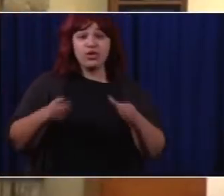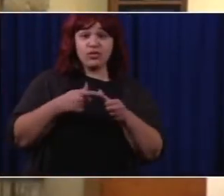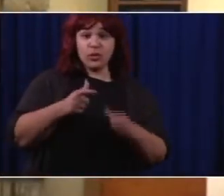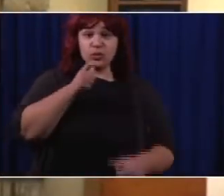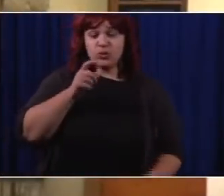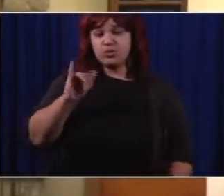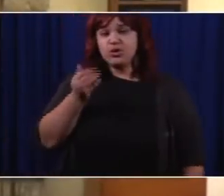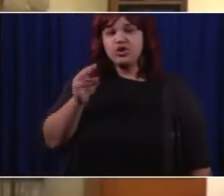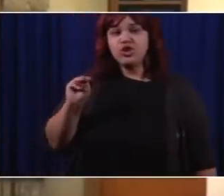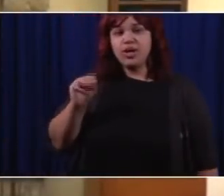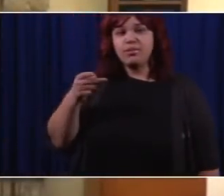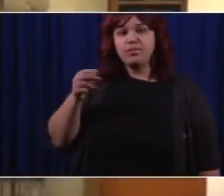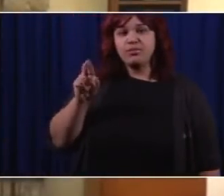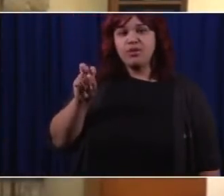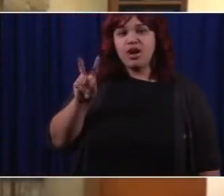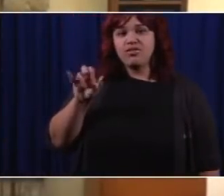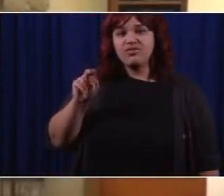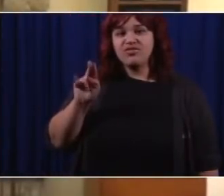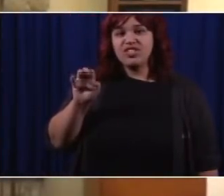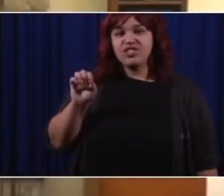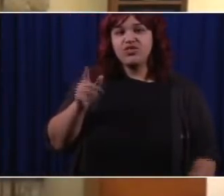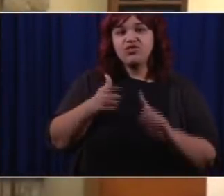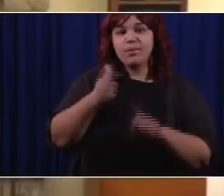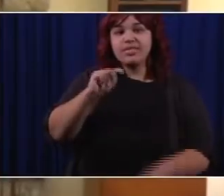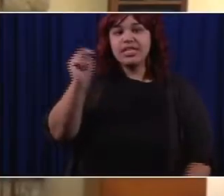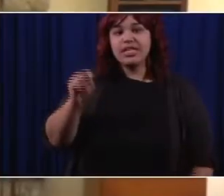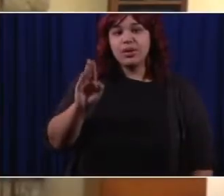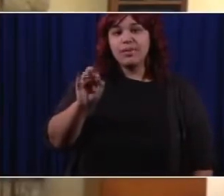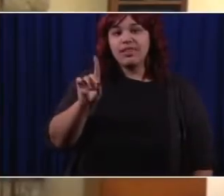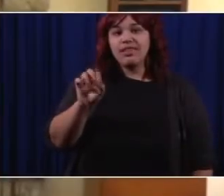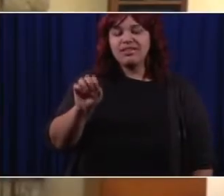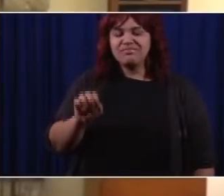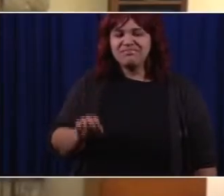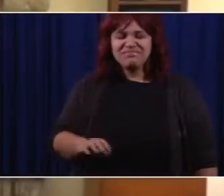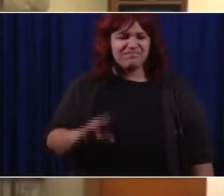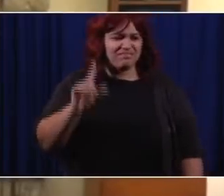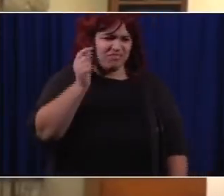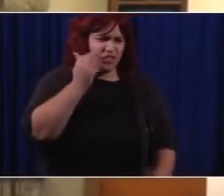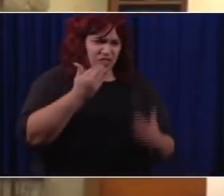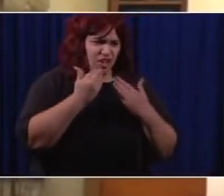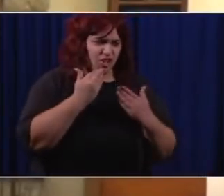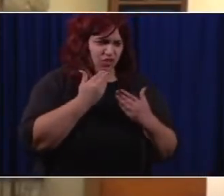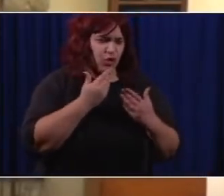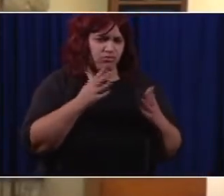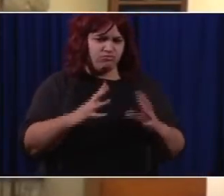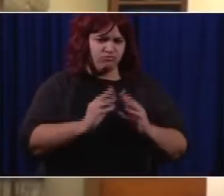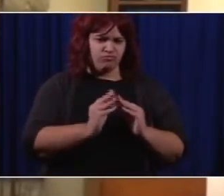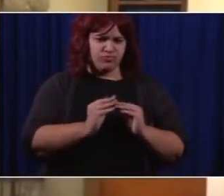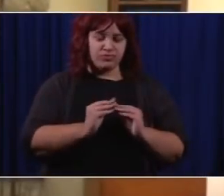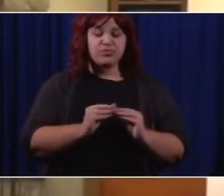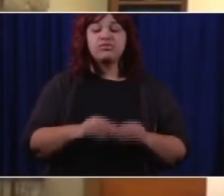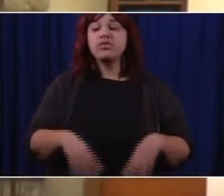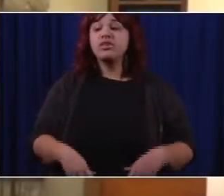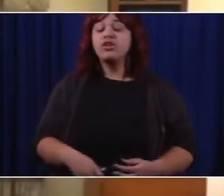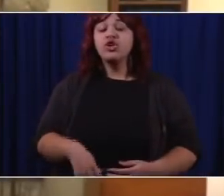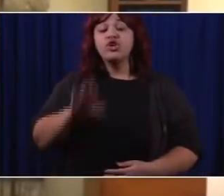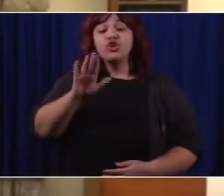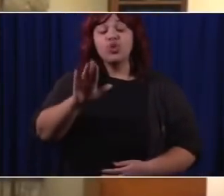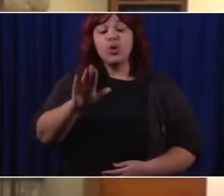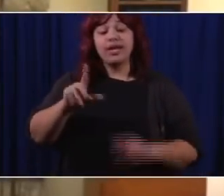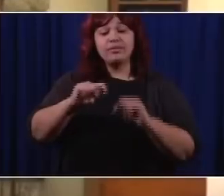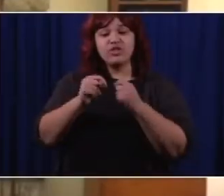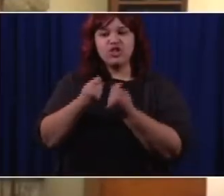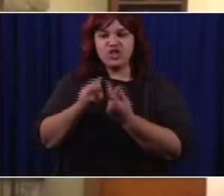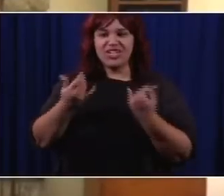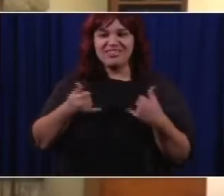Governor. Thanks again for this briefing. Appreciate it. Your administration is still in the courts in some cases, appealing